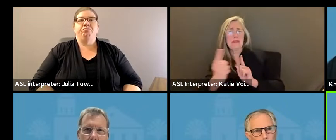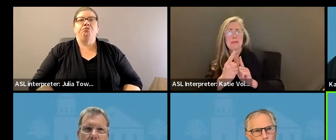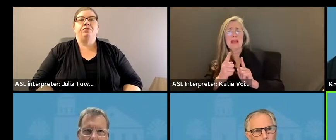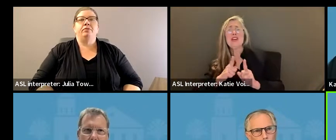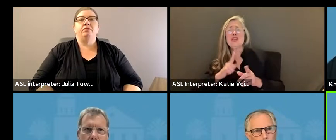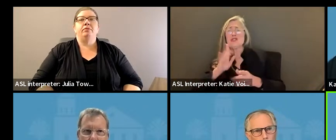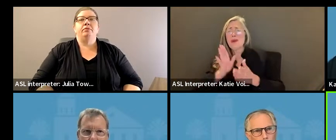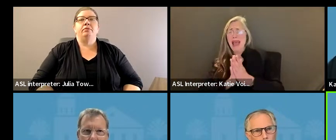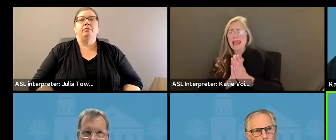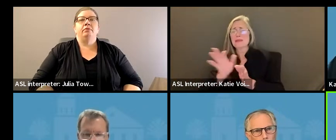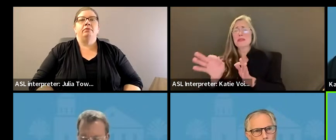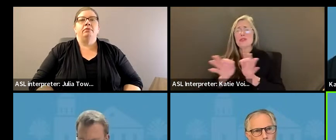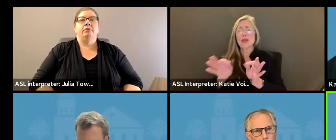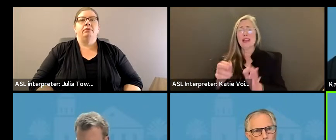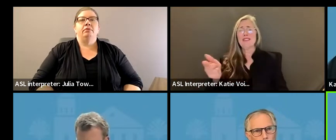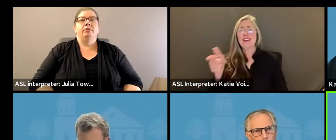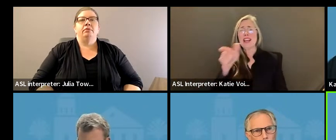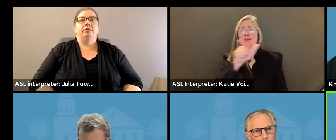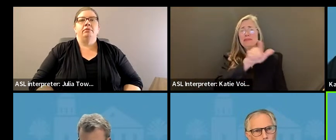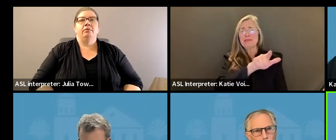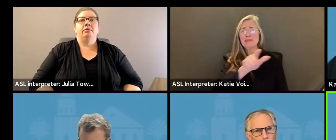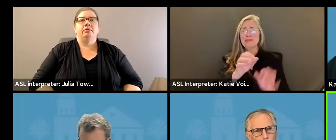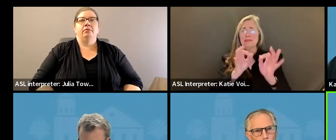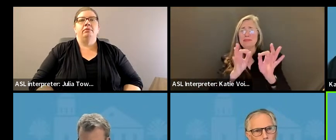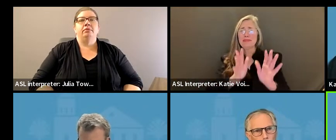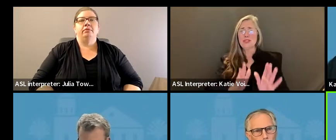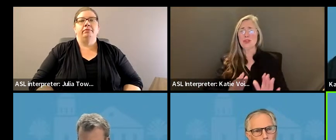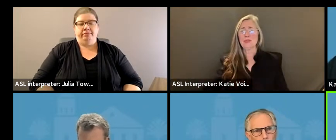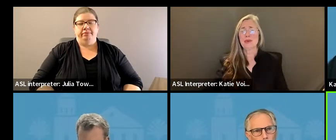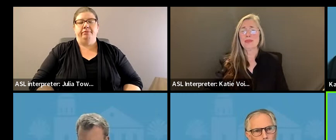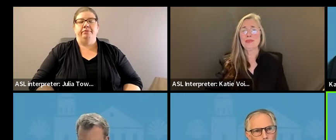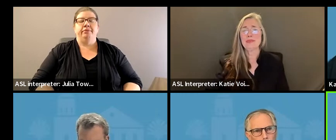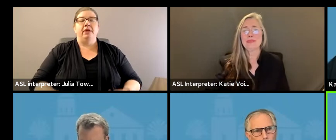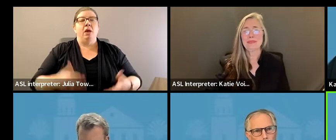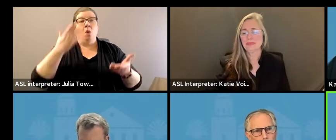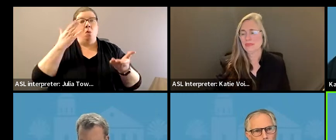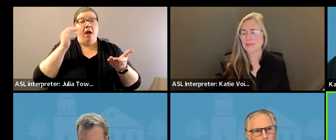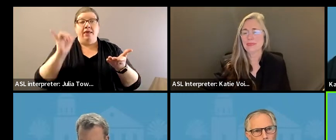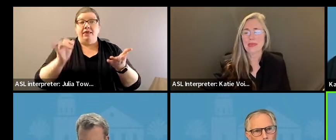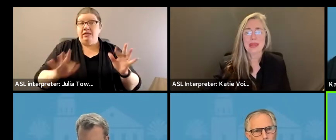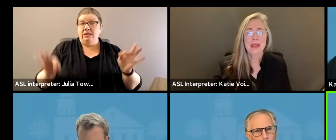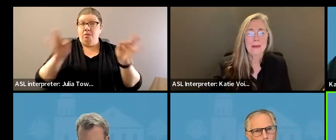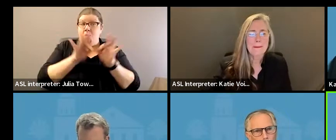important. And the reason why I think it's important is because